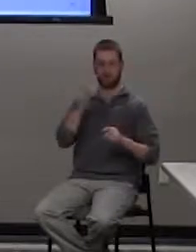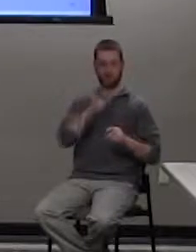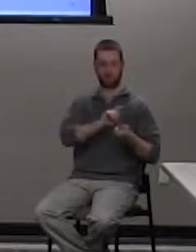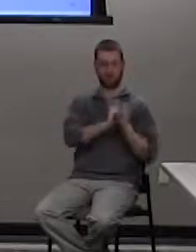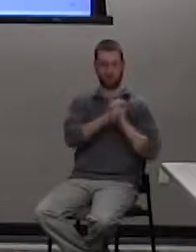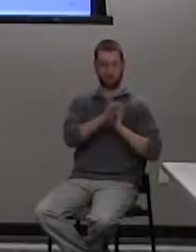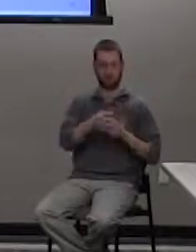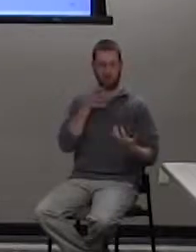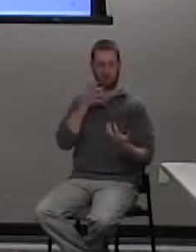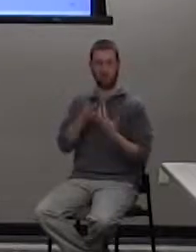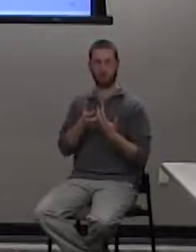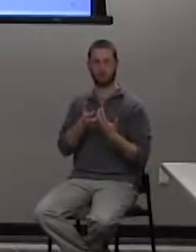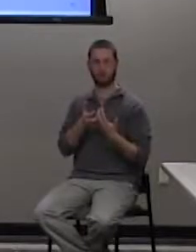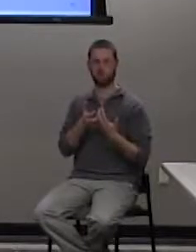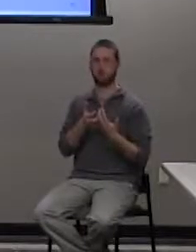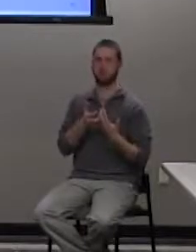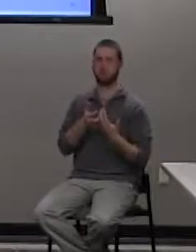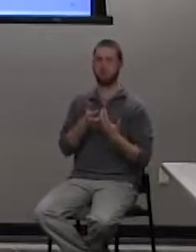that